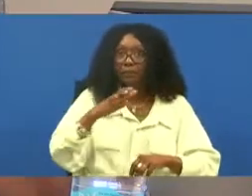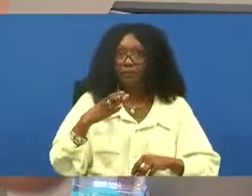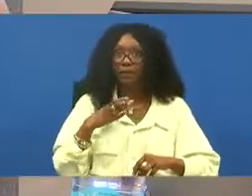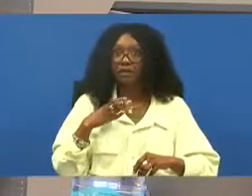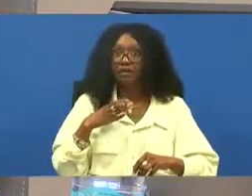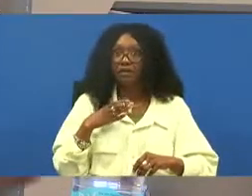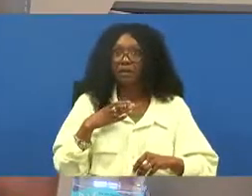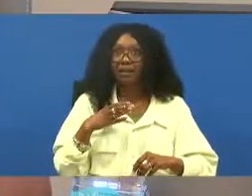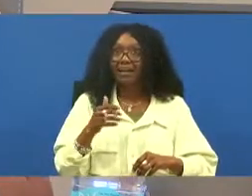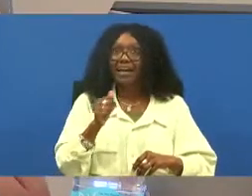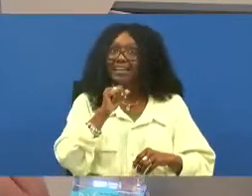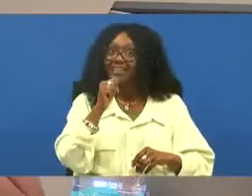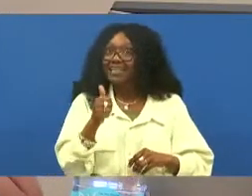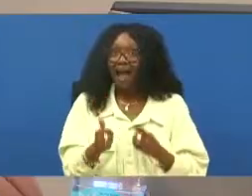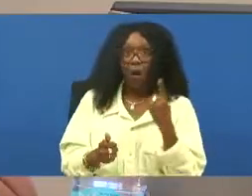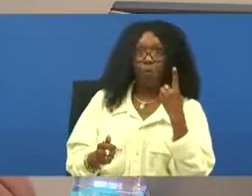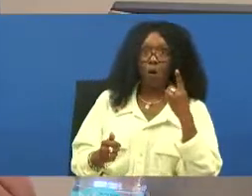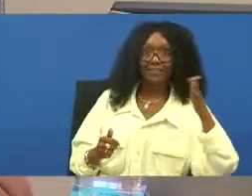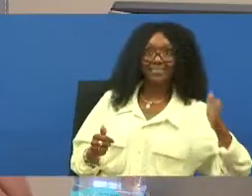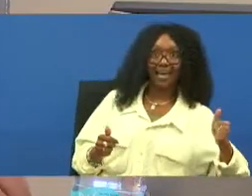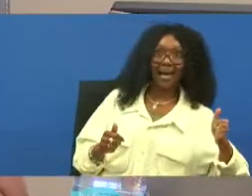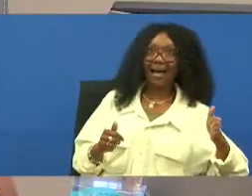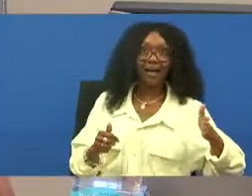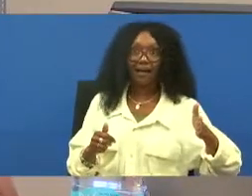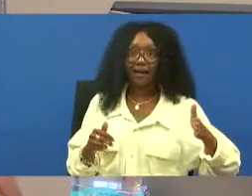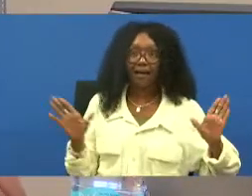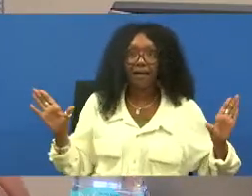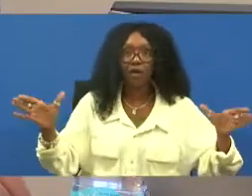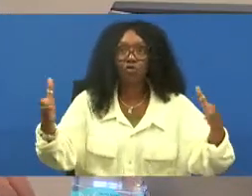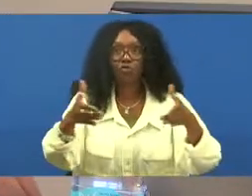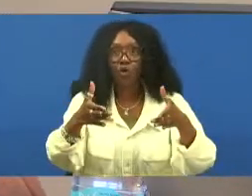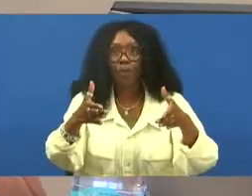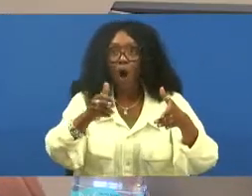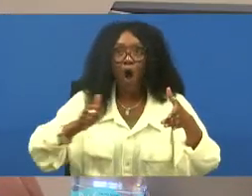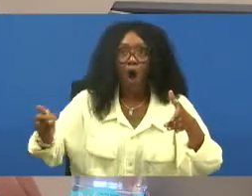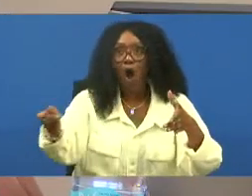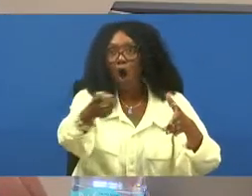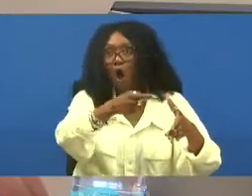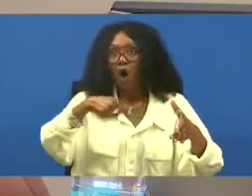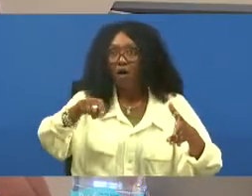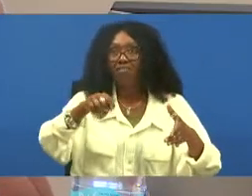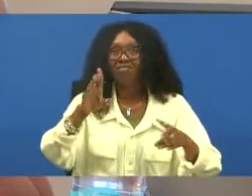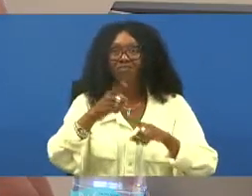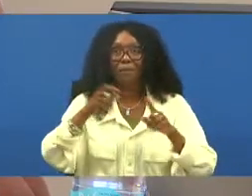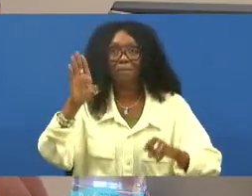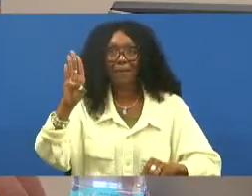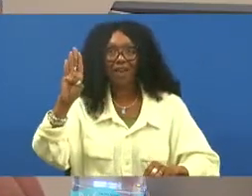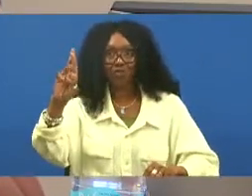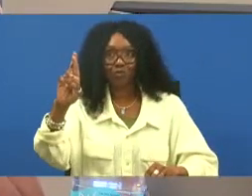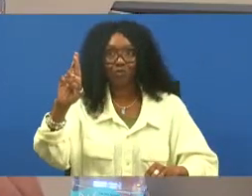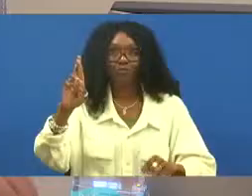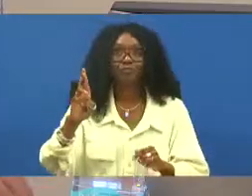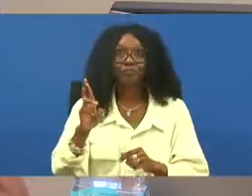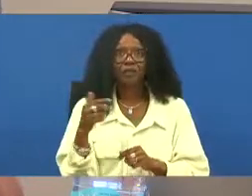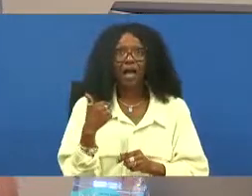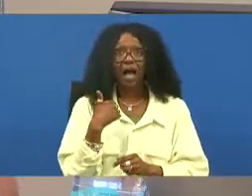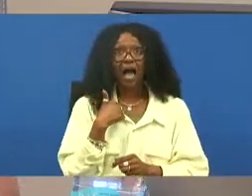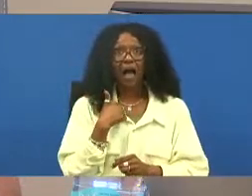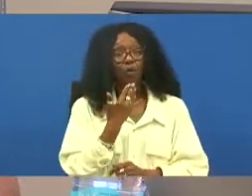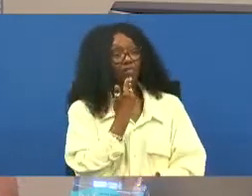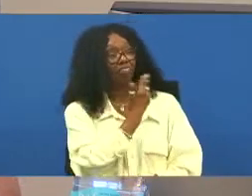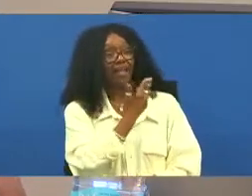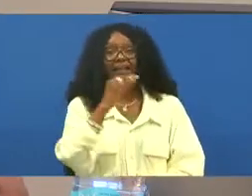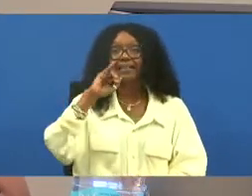not just a one-sided group there, the group of Baton Rouge. And I'd like to personally thank Jill